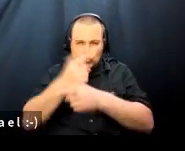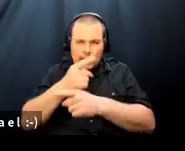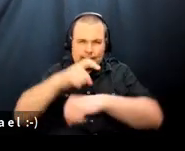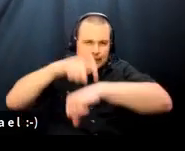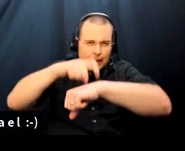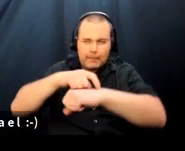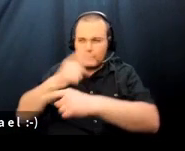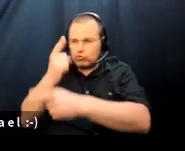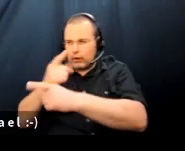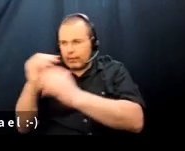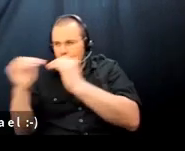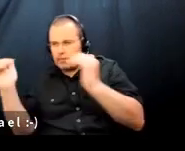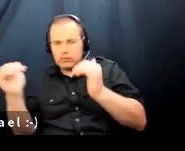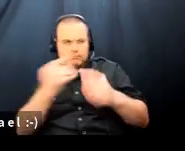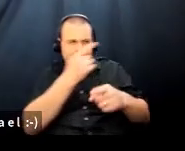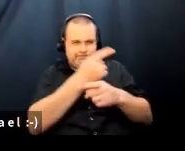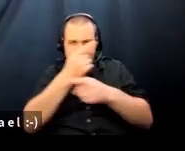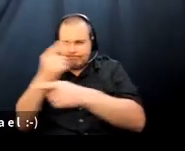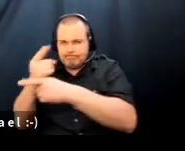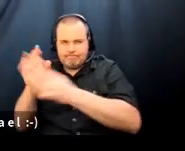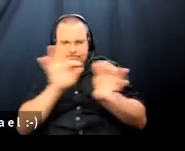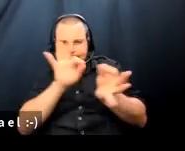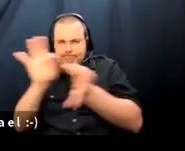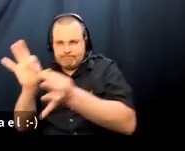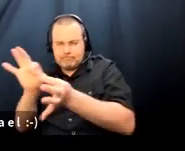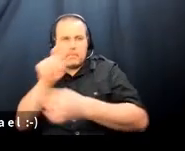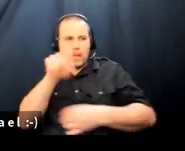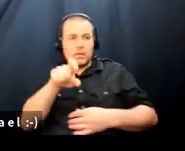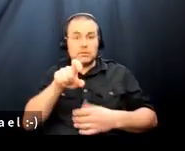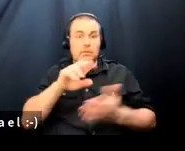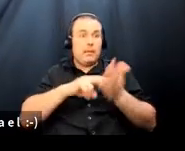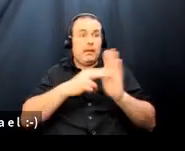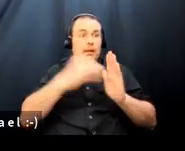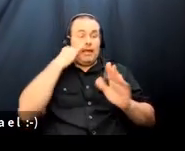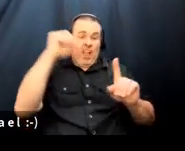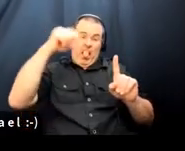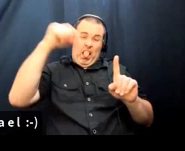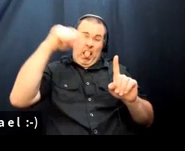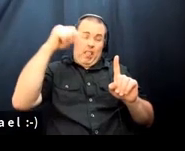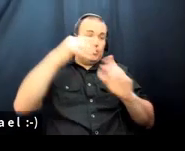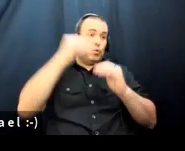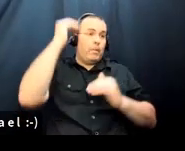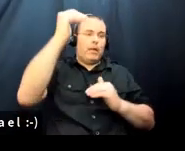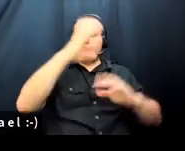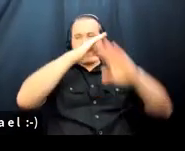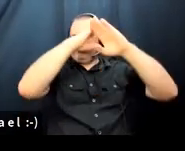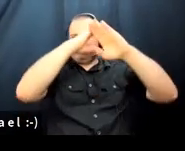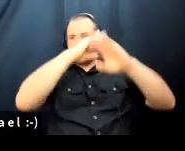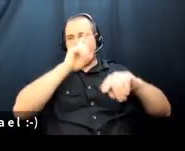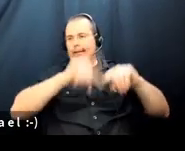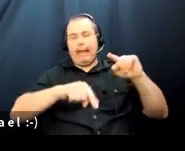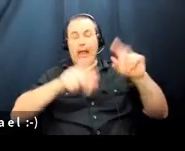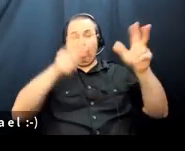level. As in, too much stimulation and I can't take it in. If